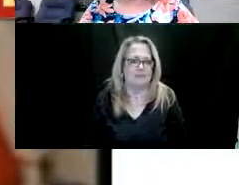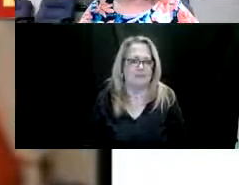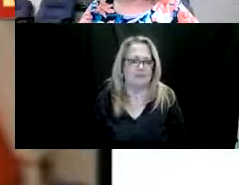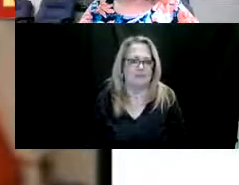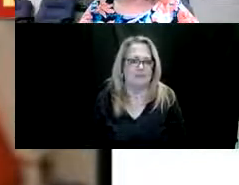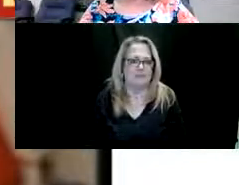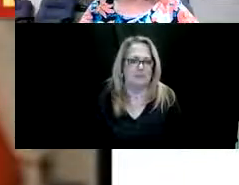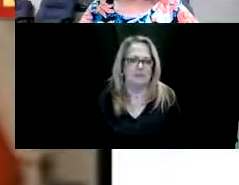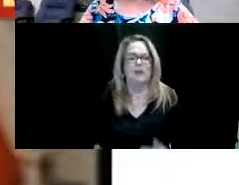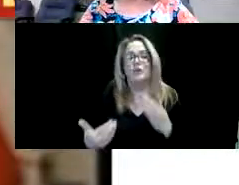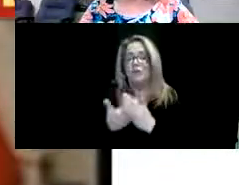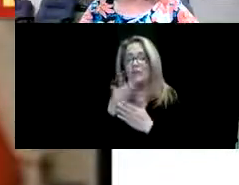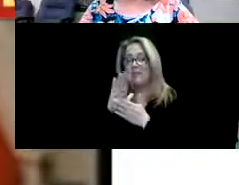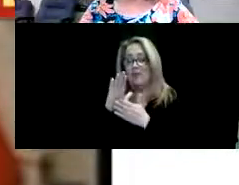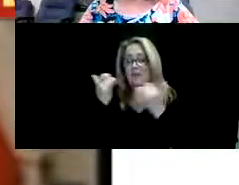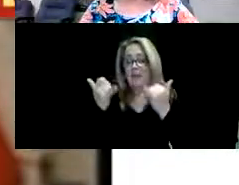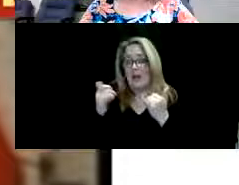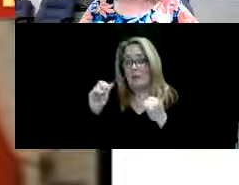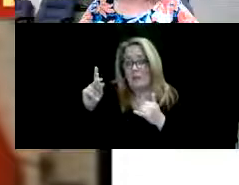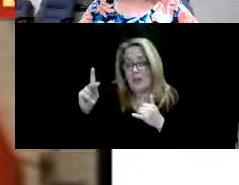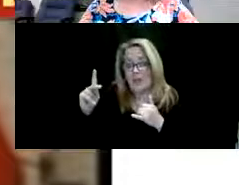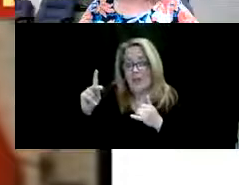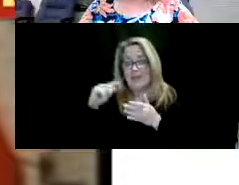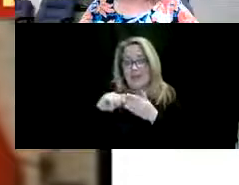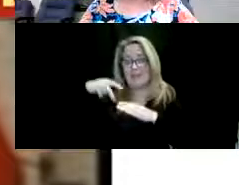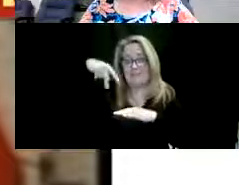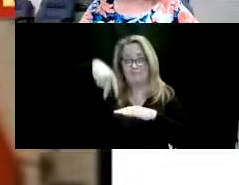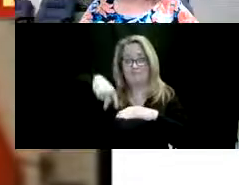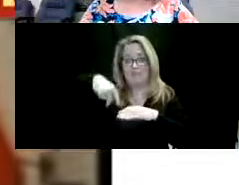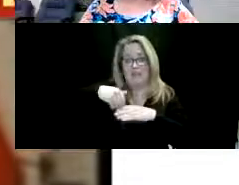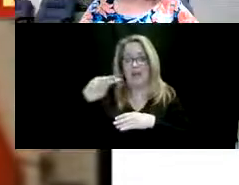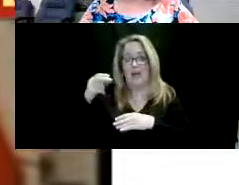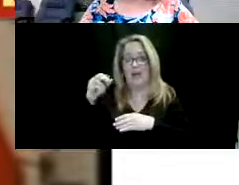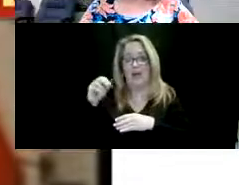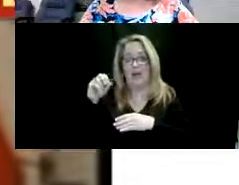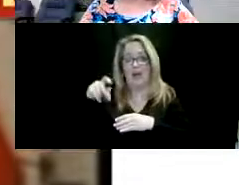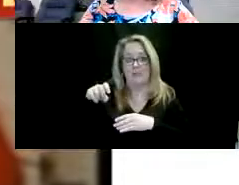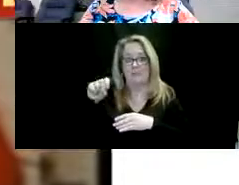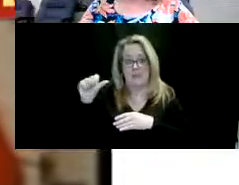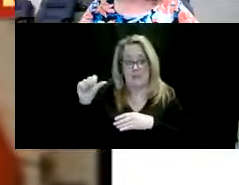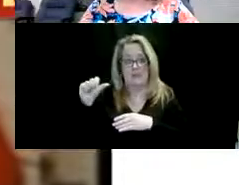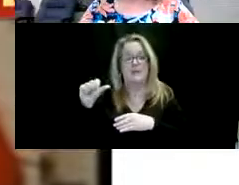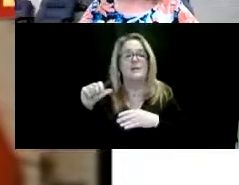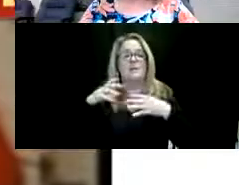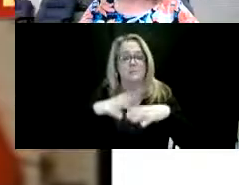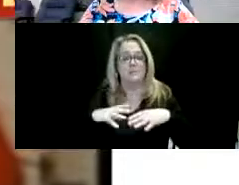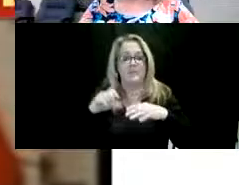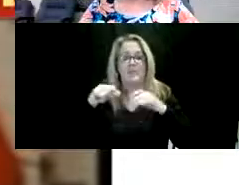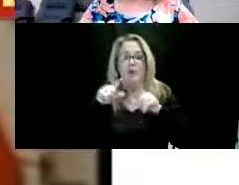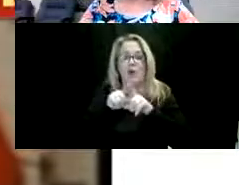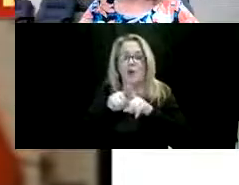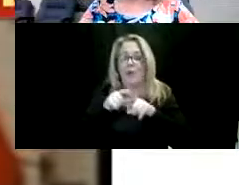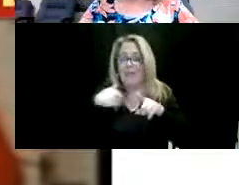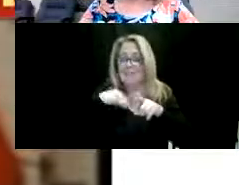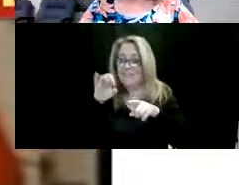New video segment. Jack is positioned upright in a hopsa dress. Beneath his bare feet is a tub of large plastic pegs and a tub of dry rice.